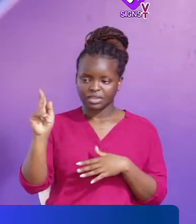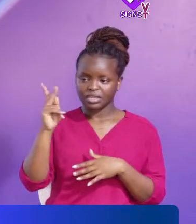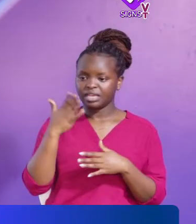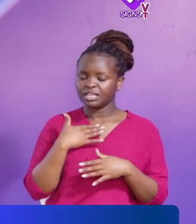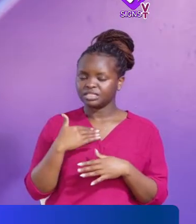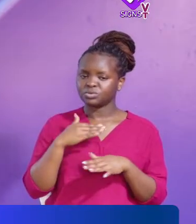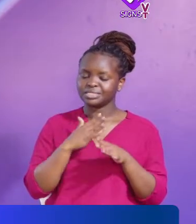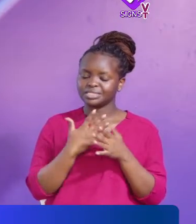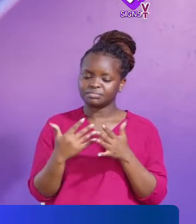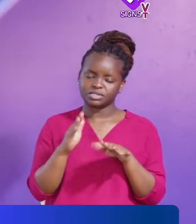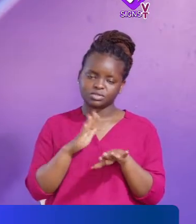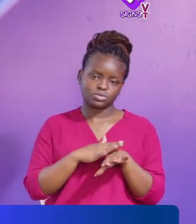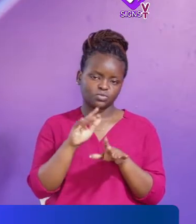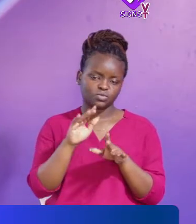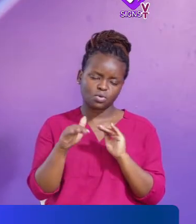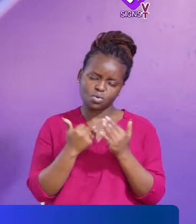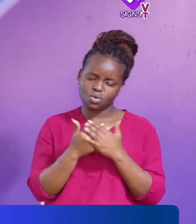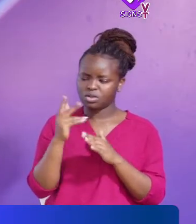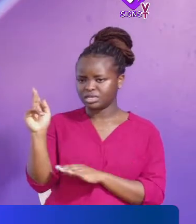Kenyans.